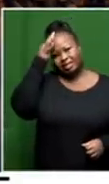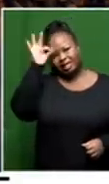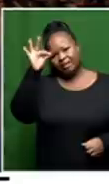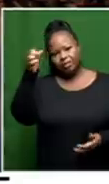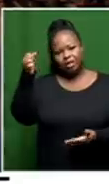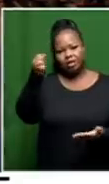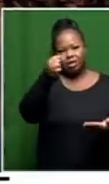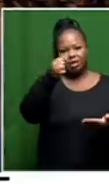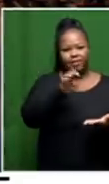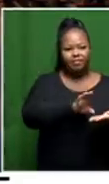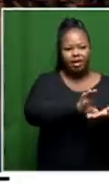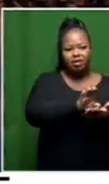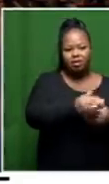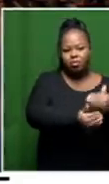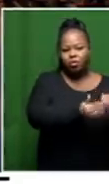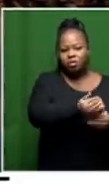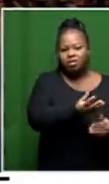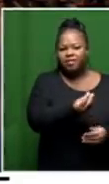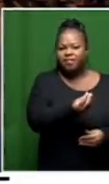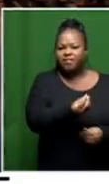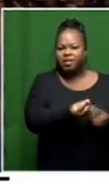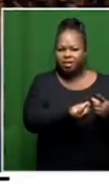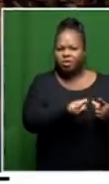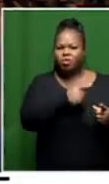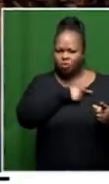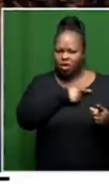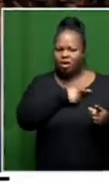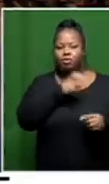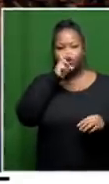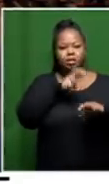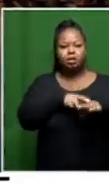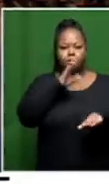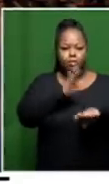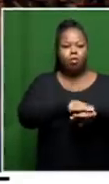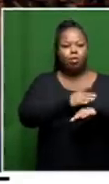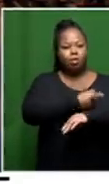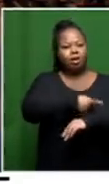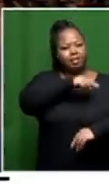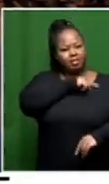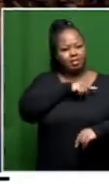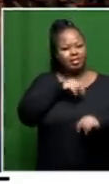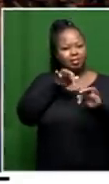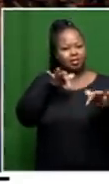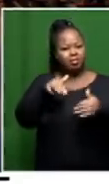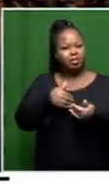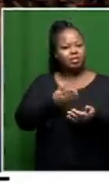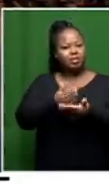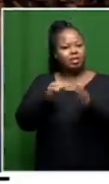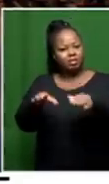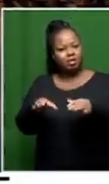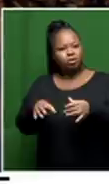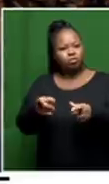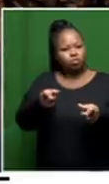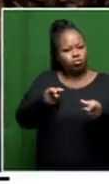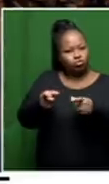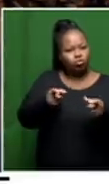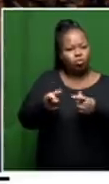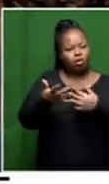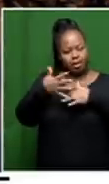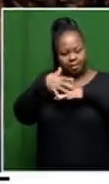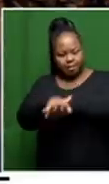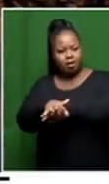funding processes that require greater capacity embedded within the public sector to control, to